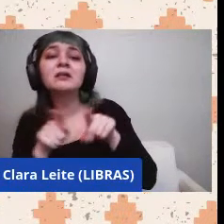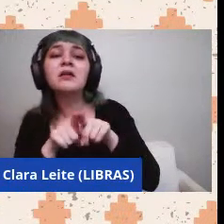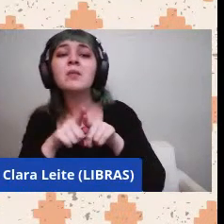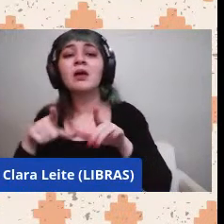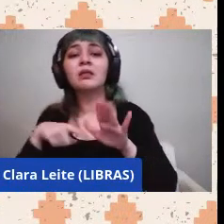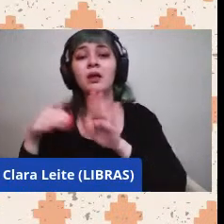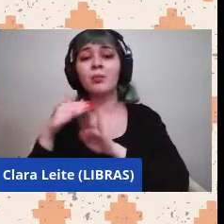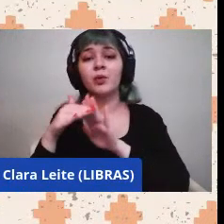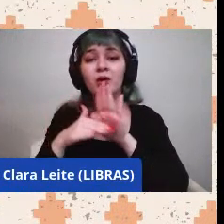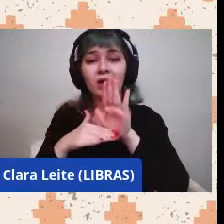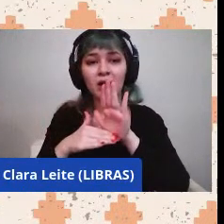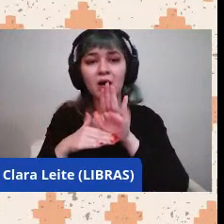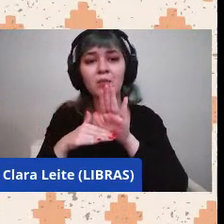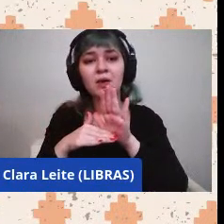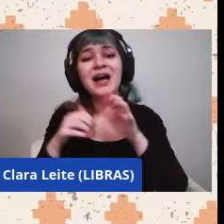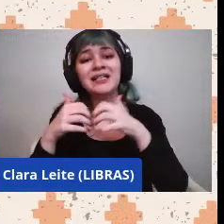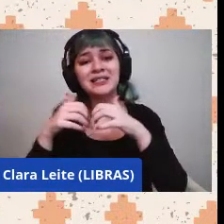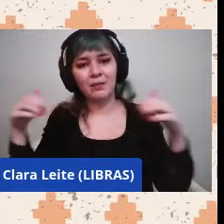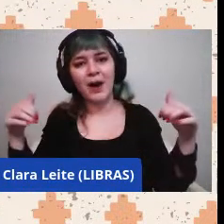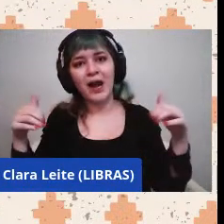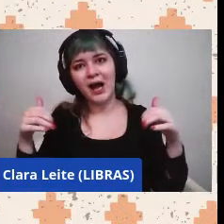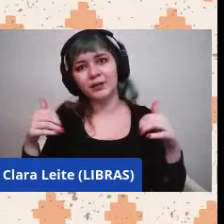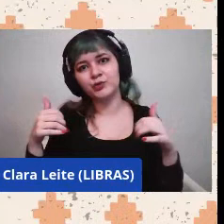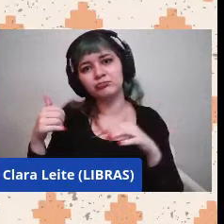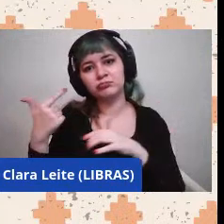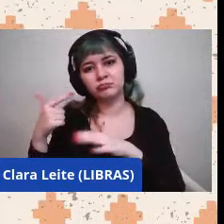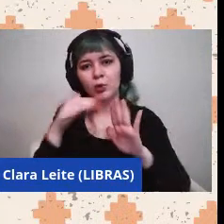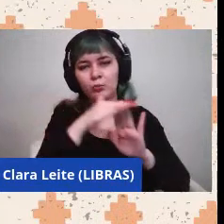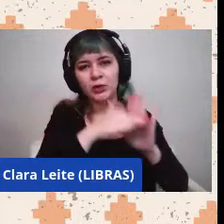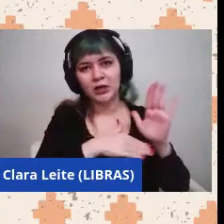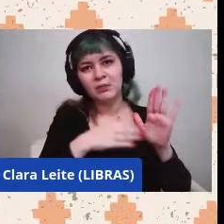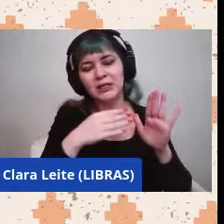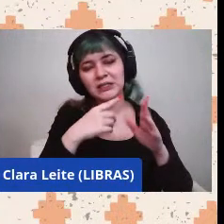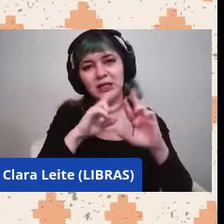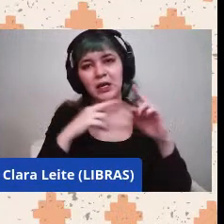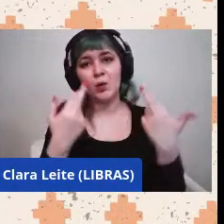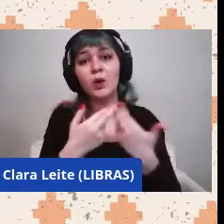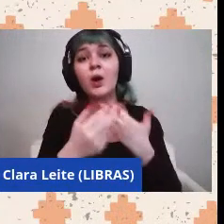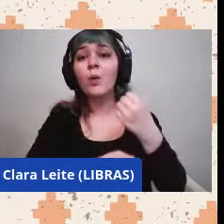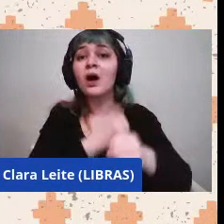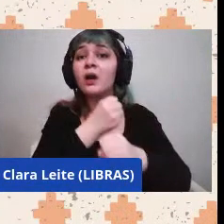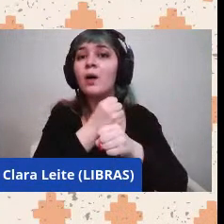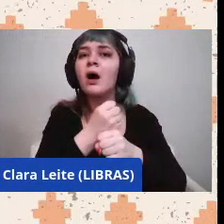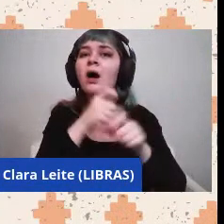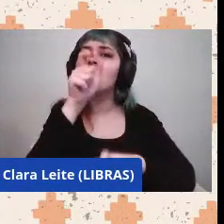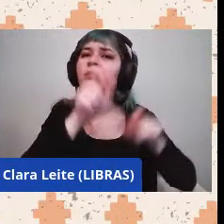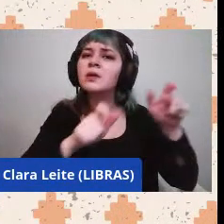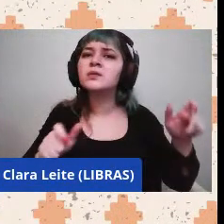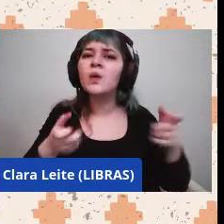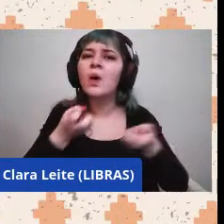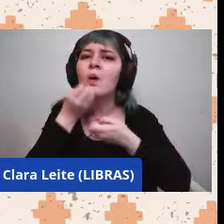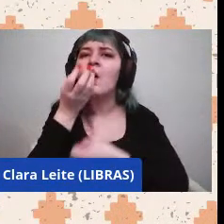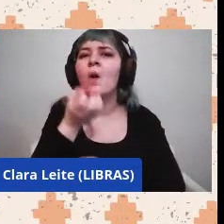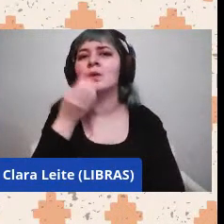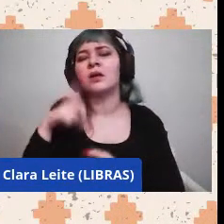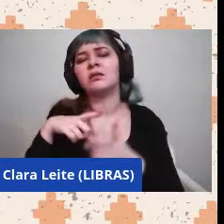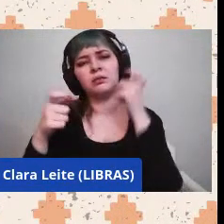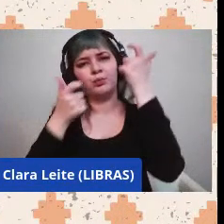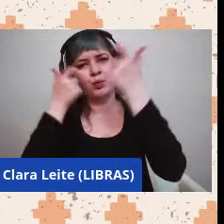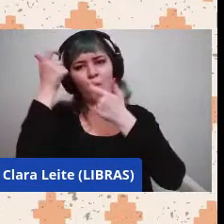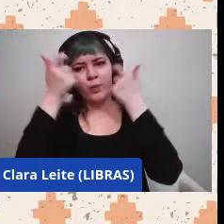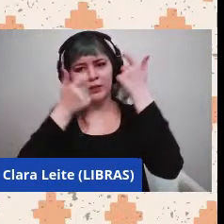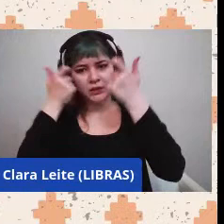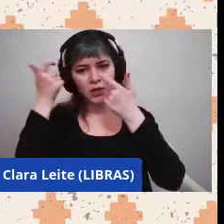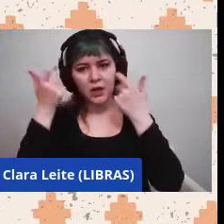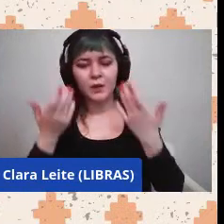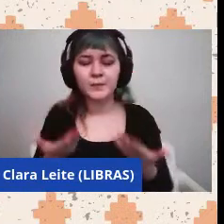separate from any complaint handling program at our annual meeting, where individuals can bring their concerns and issues